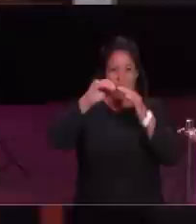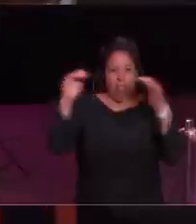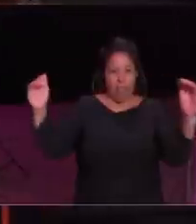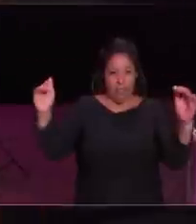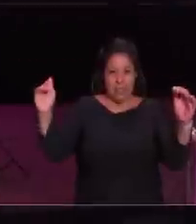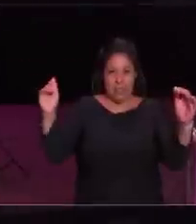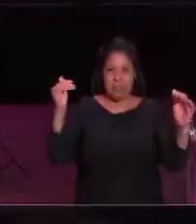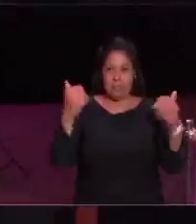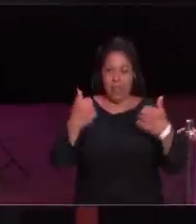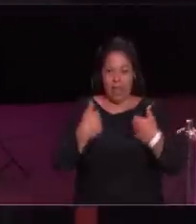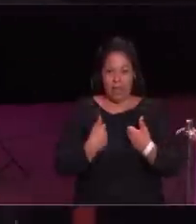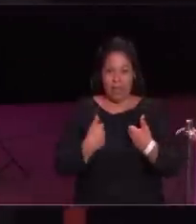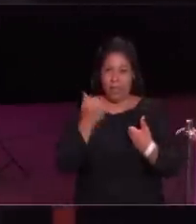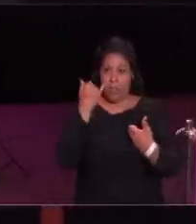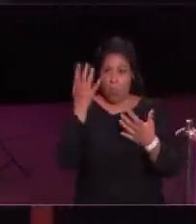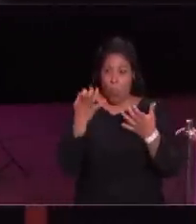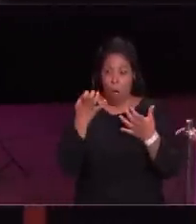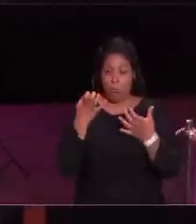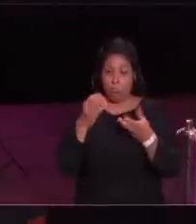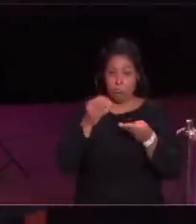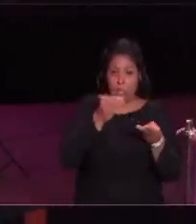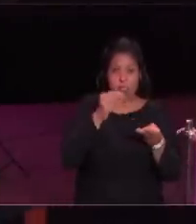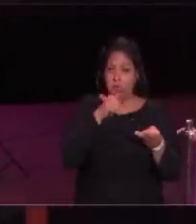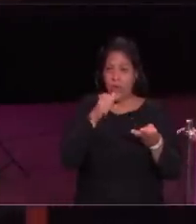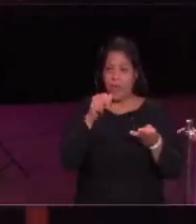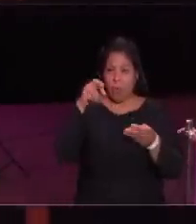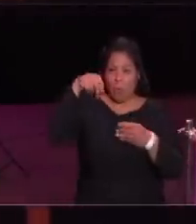quiere cooperar con $100.